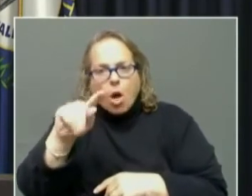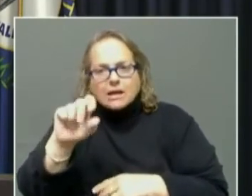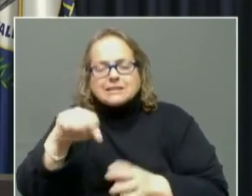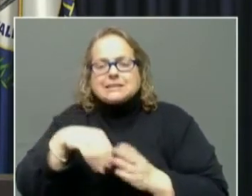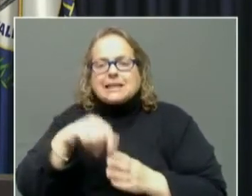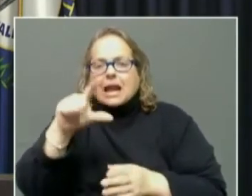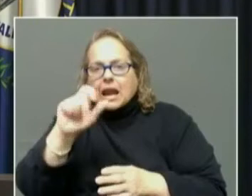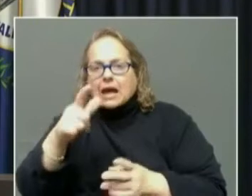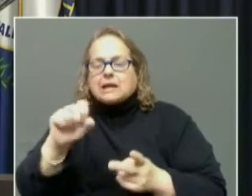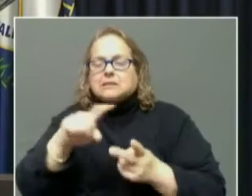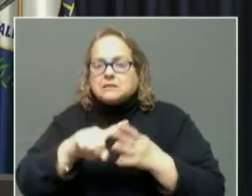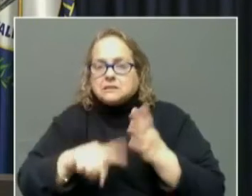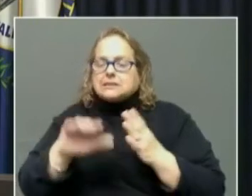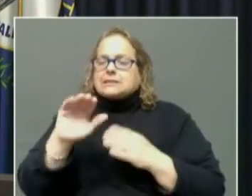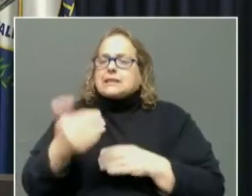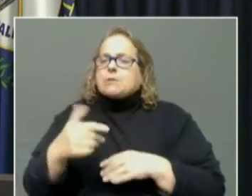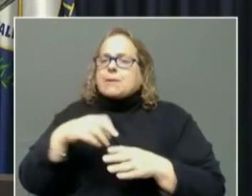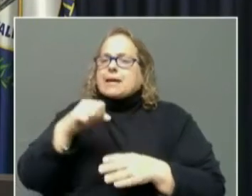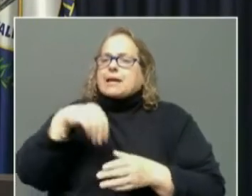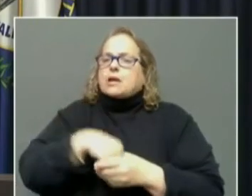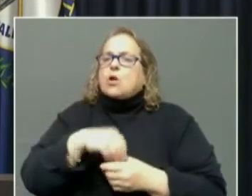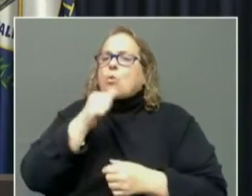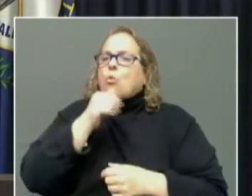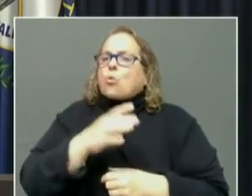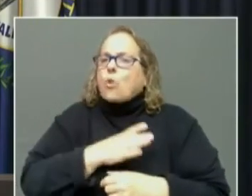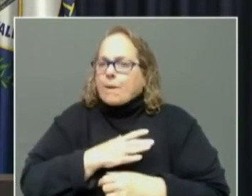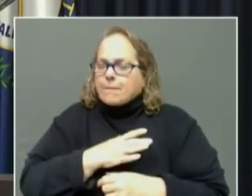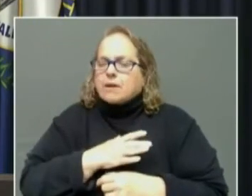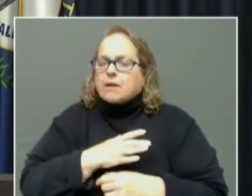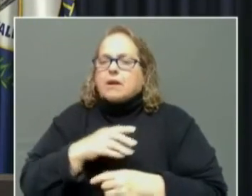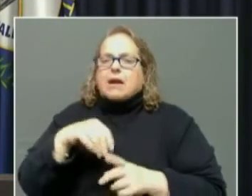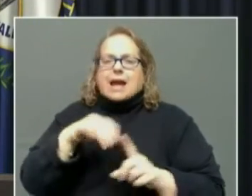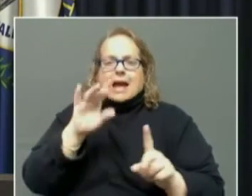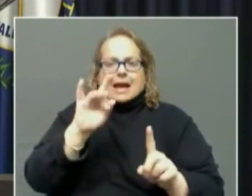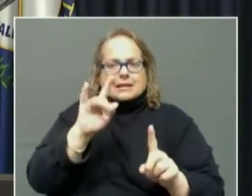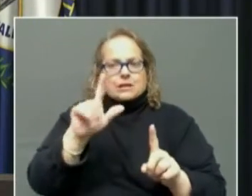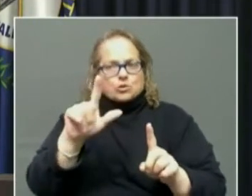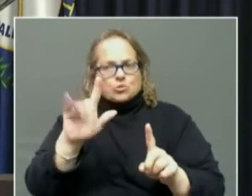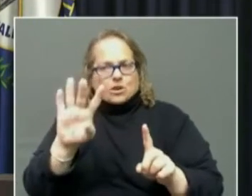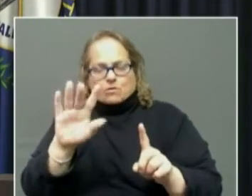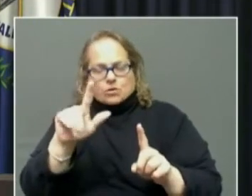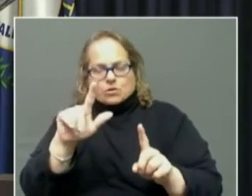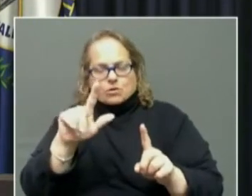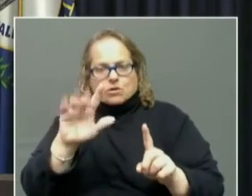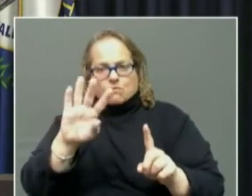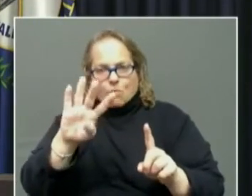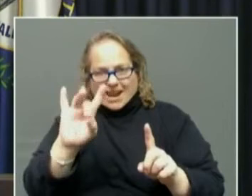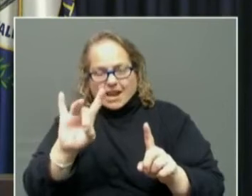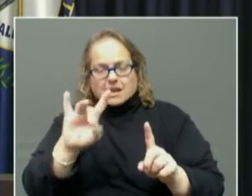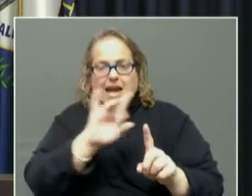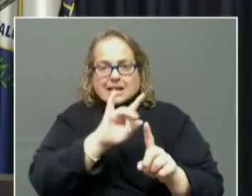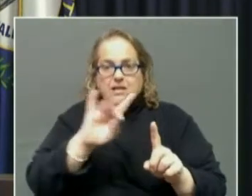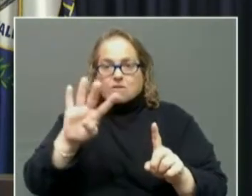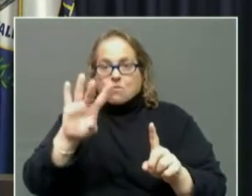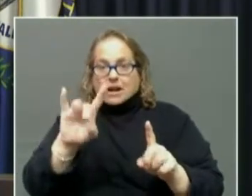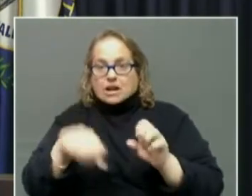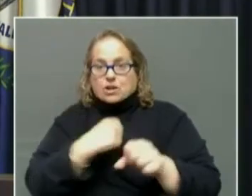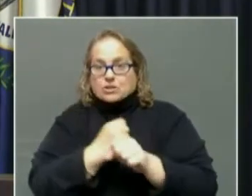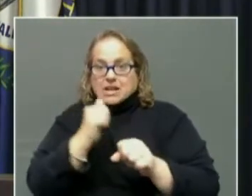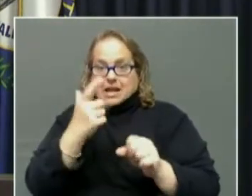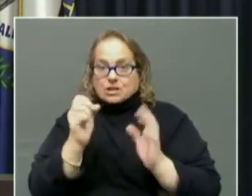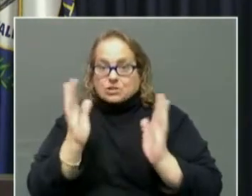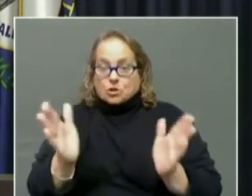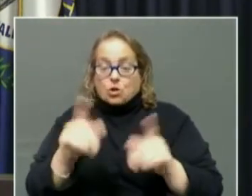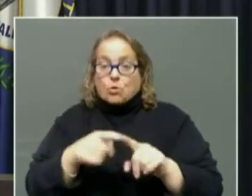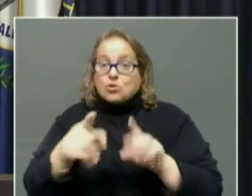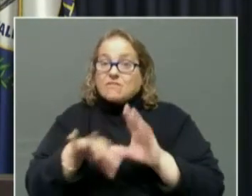women roughly of childbearing age, 18 to 48 years of age. And so when you find a pattern like that, and again, I want to emphasize what I said in my